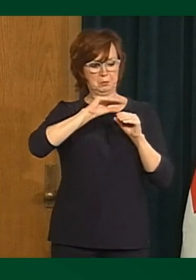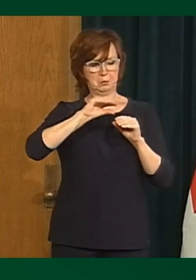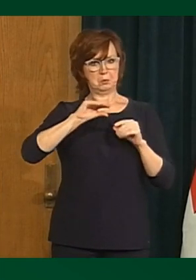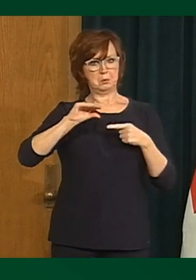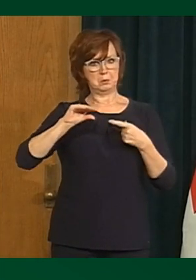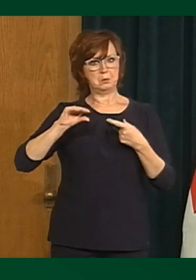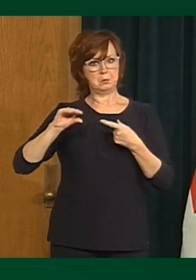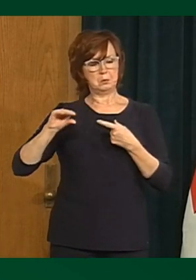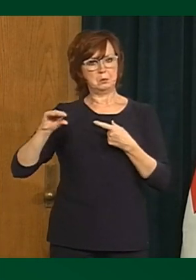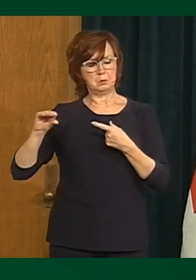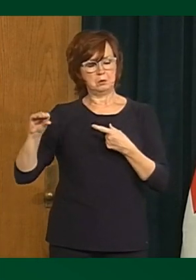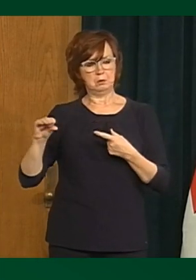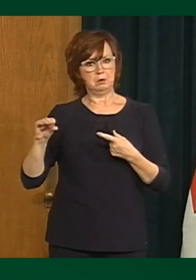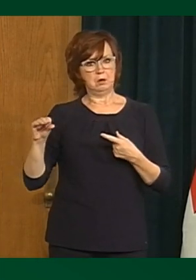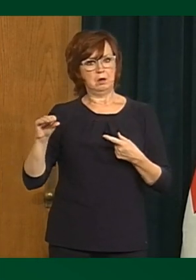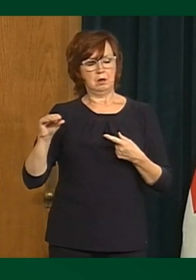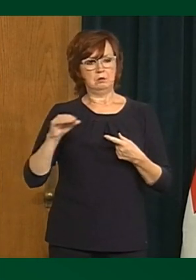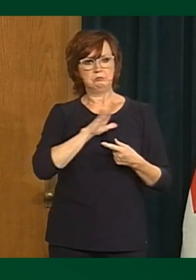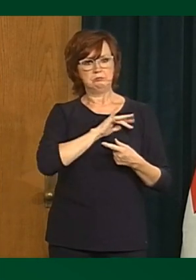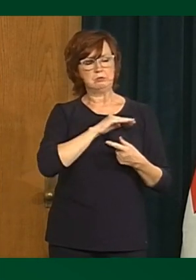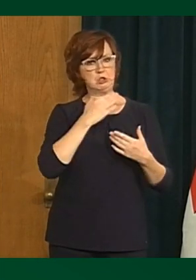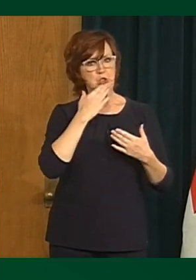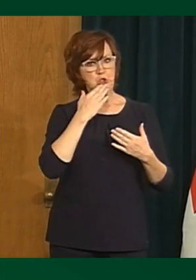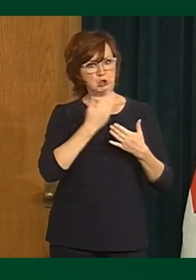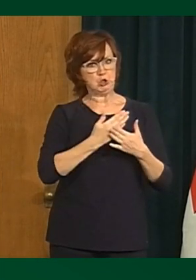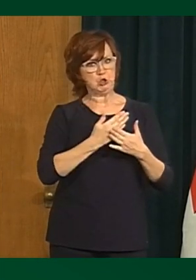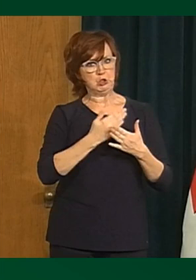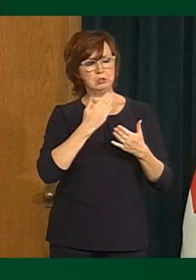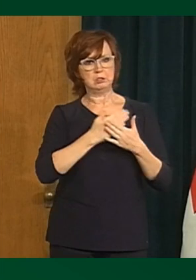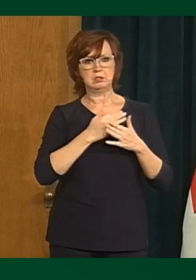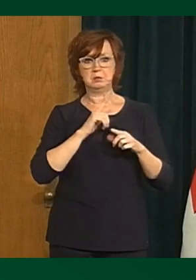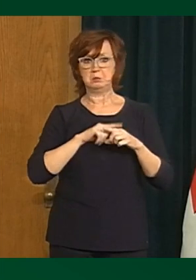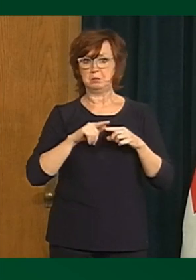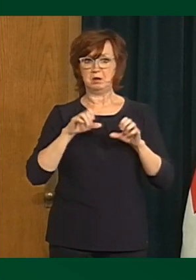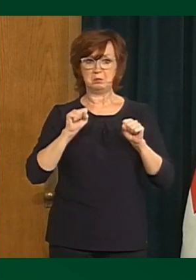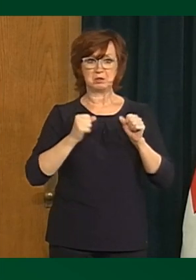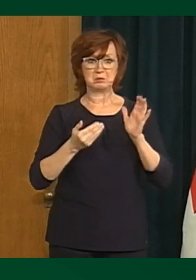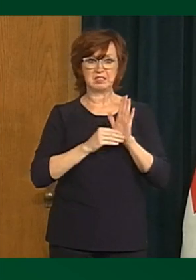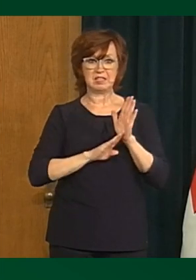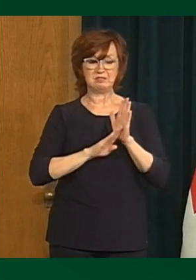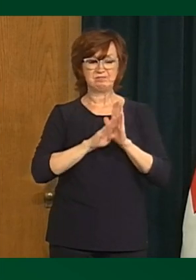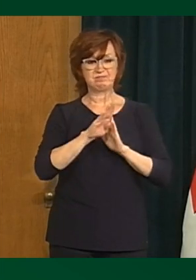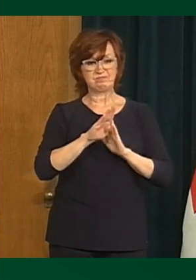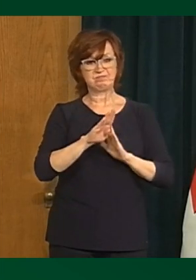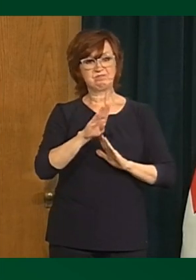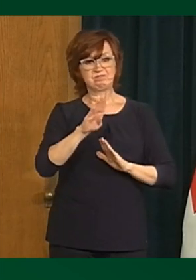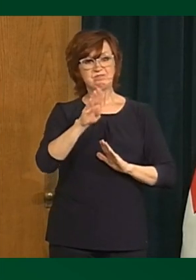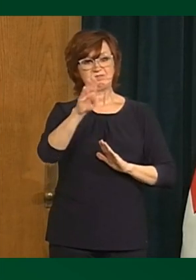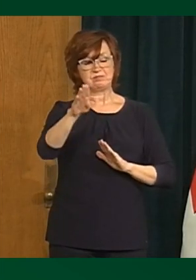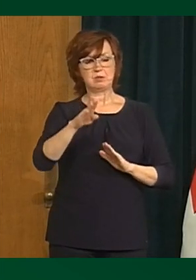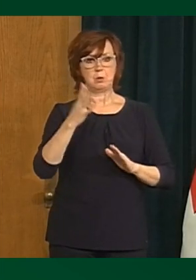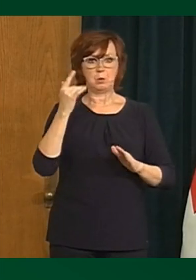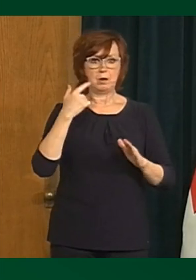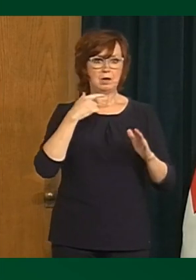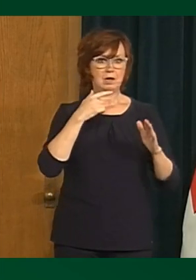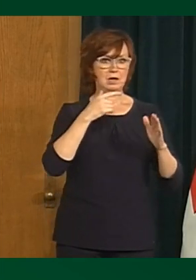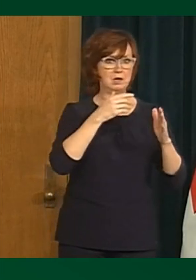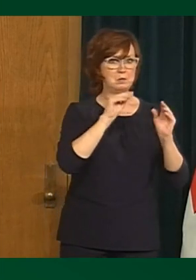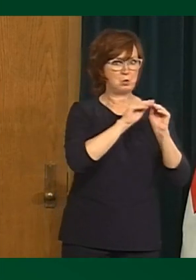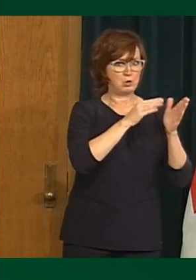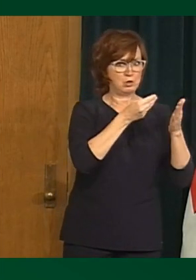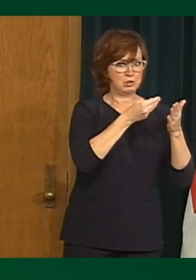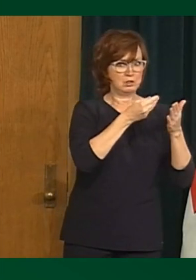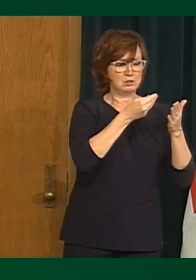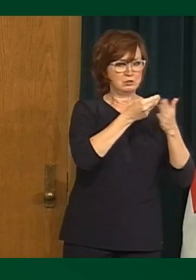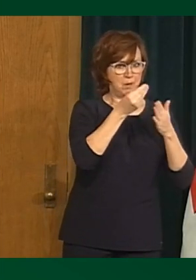reopen our economy and start to get out and about a little bit more than possibly we have over the course of the last month or 6 weeks. So,